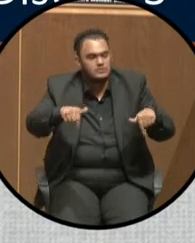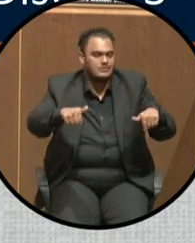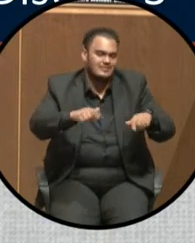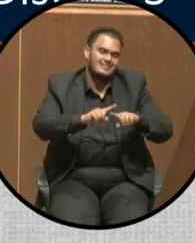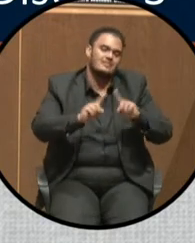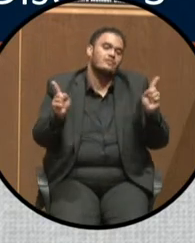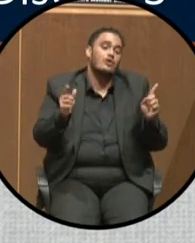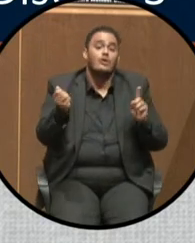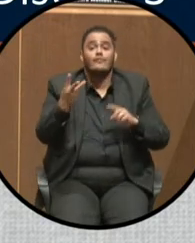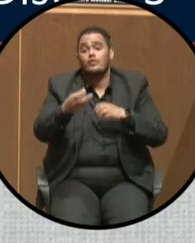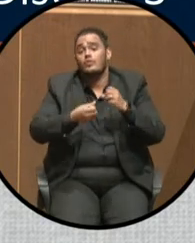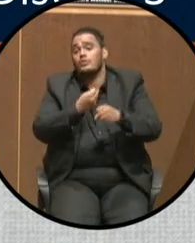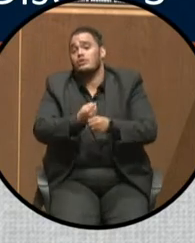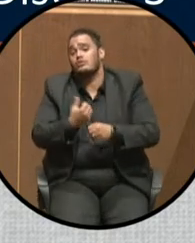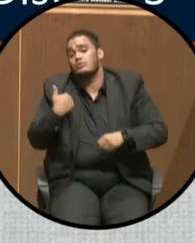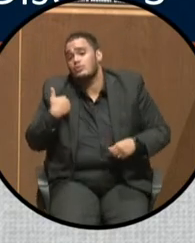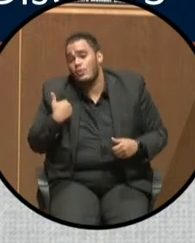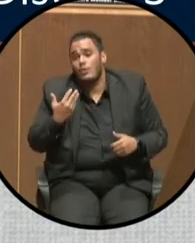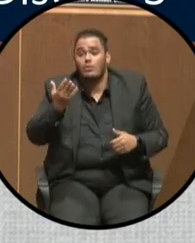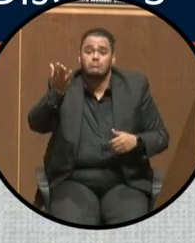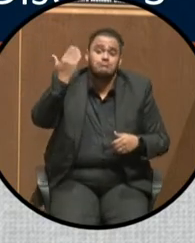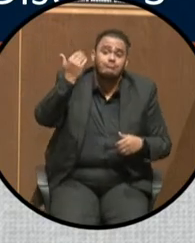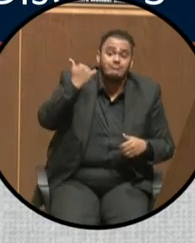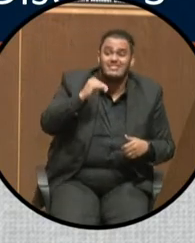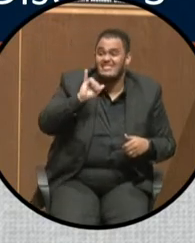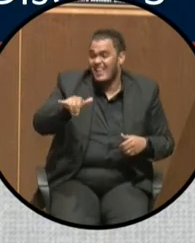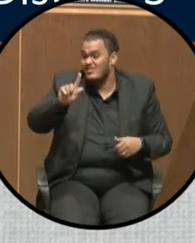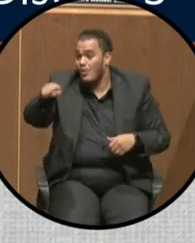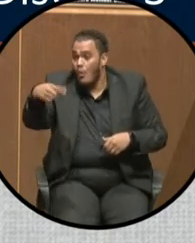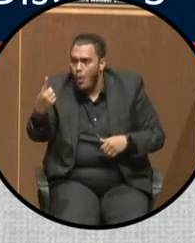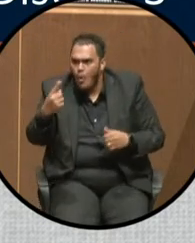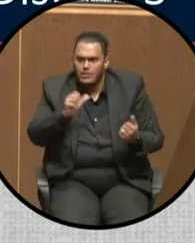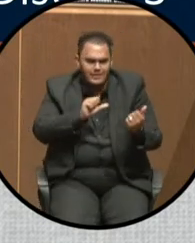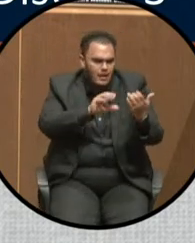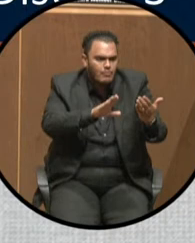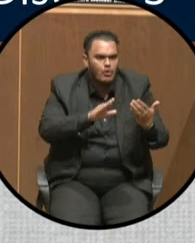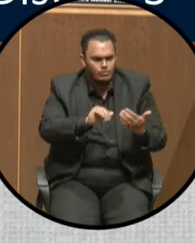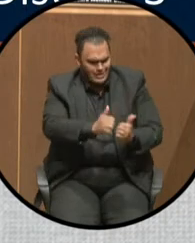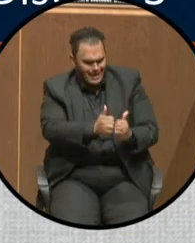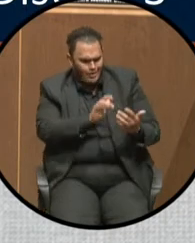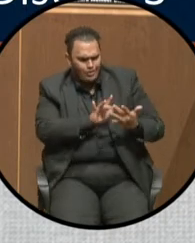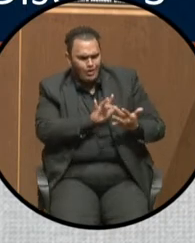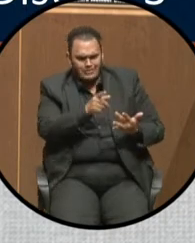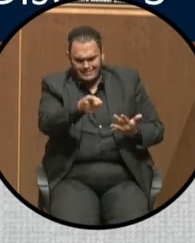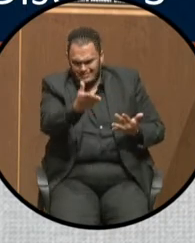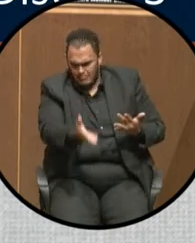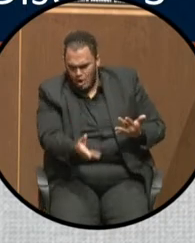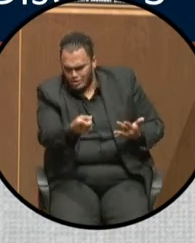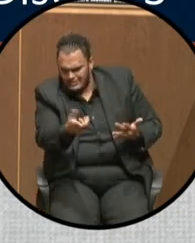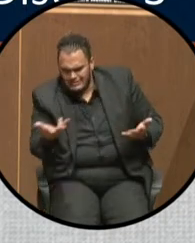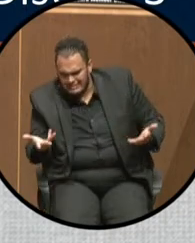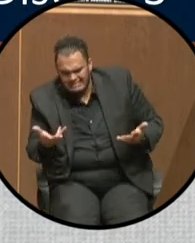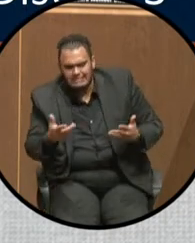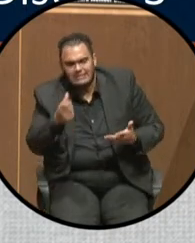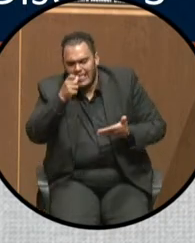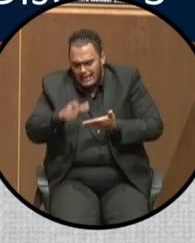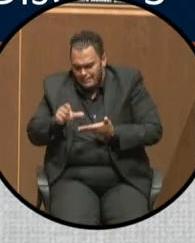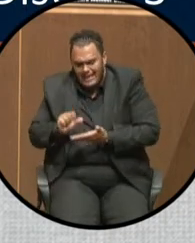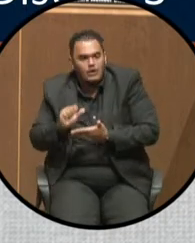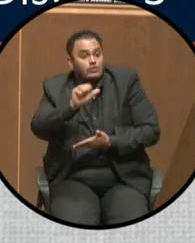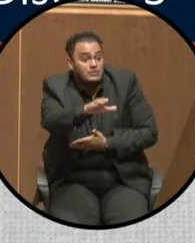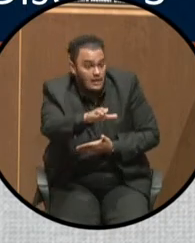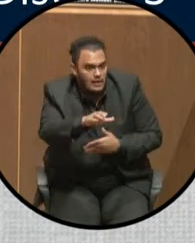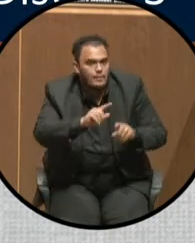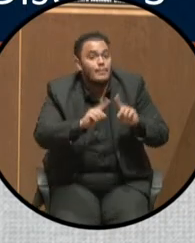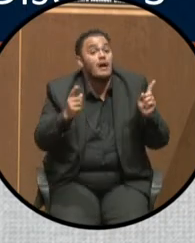Years ago, that might have been the only way to contact them, but as long as it is written on their card and we have a way to follow up, I'm